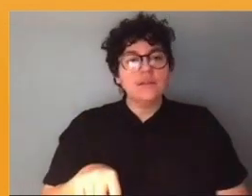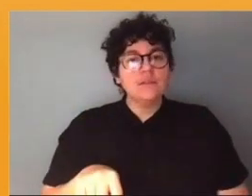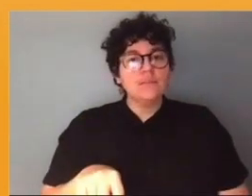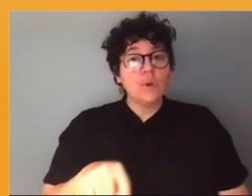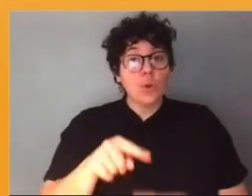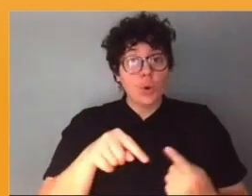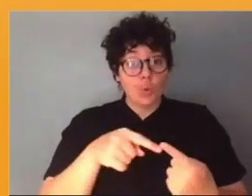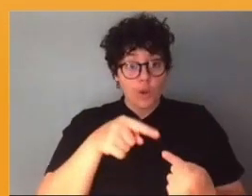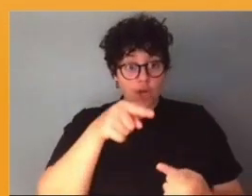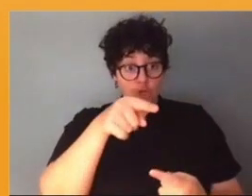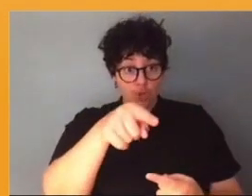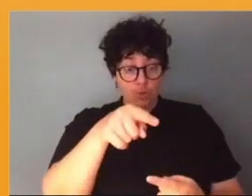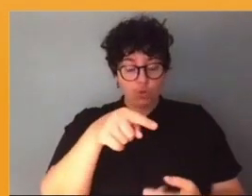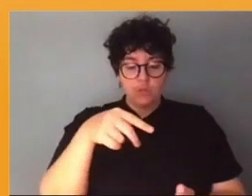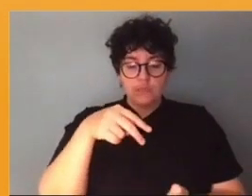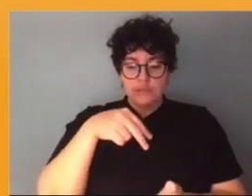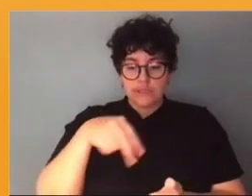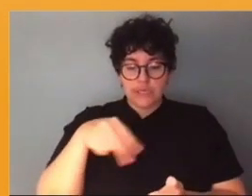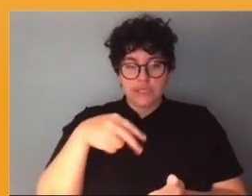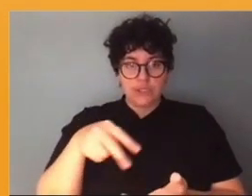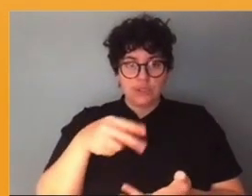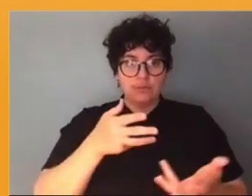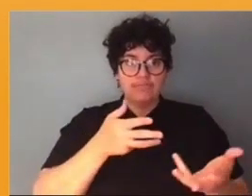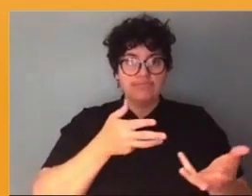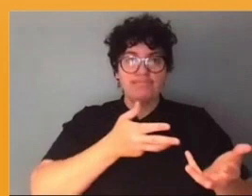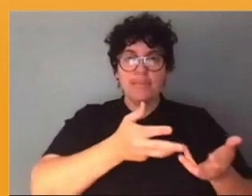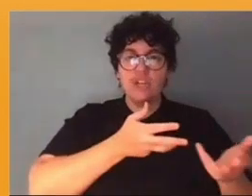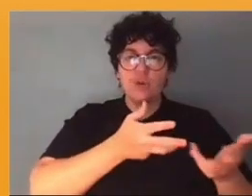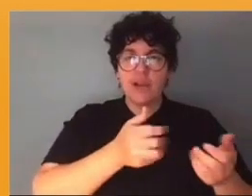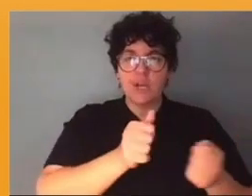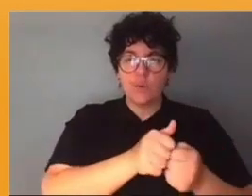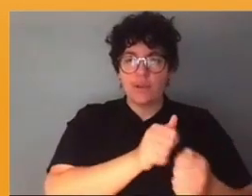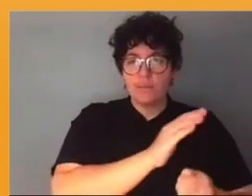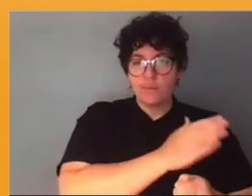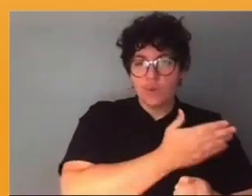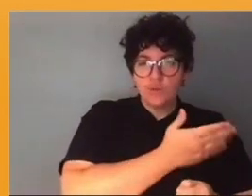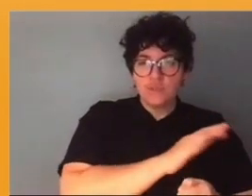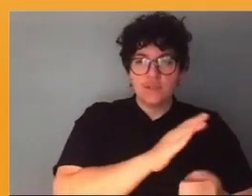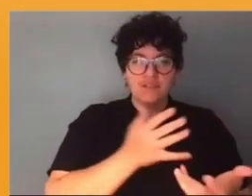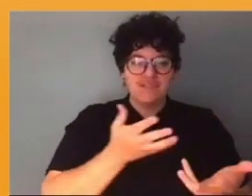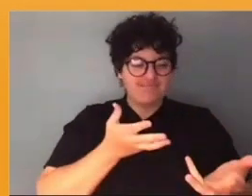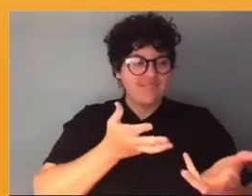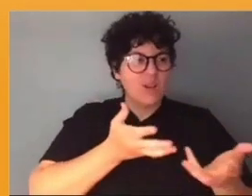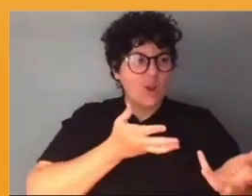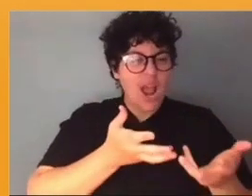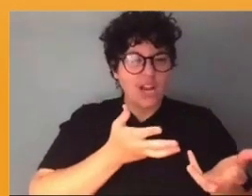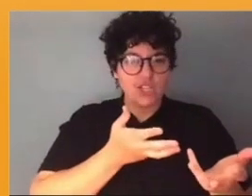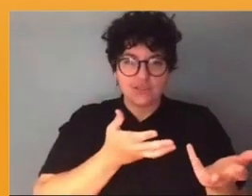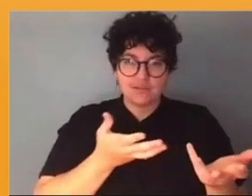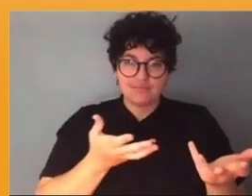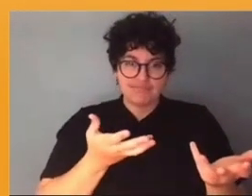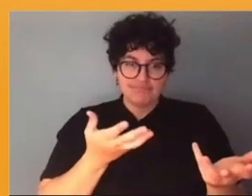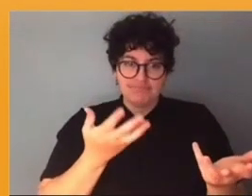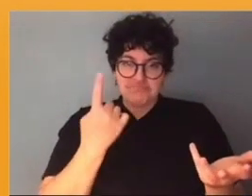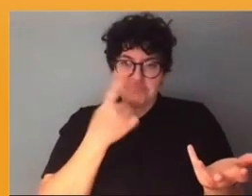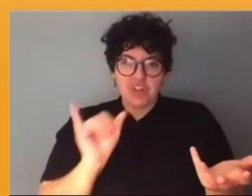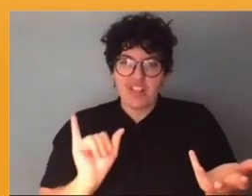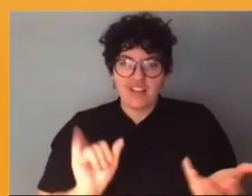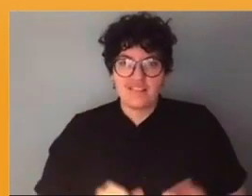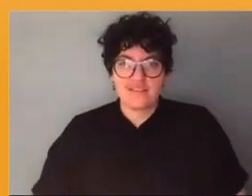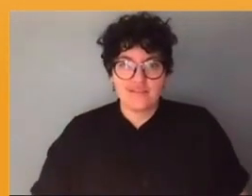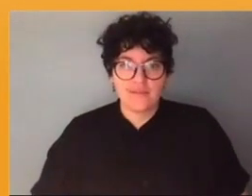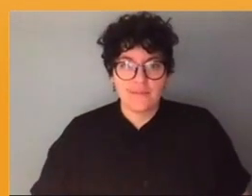your music, whether it's live or recorded, what is that interaction? Naina, you were speaking about